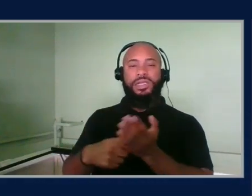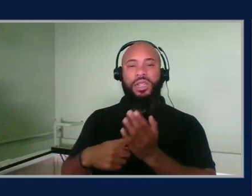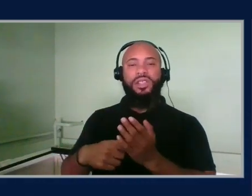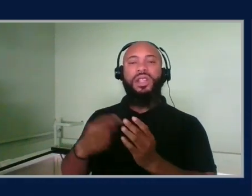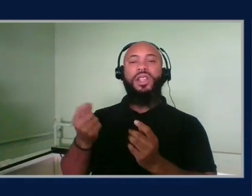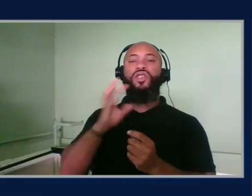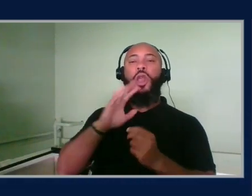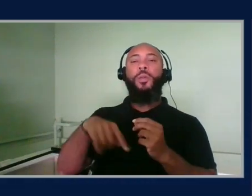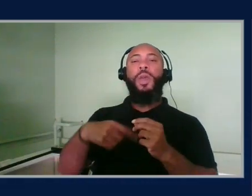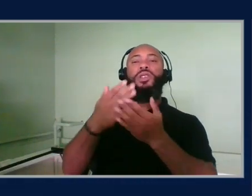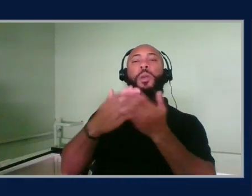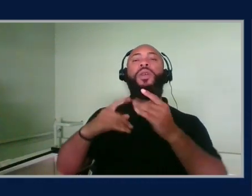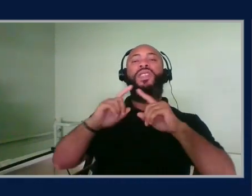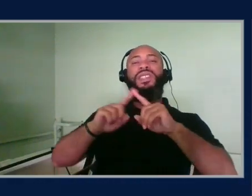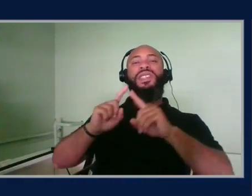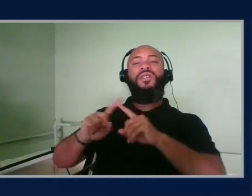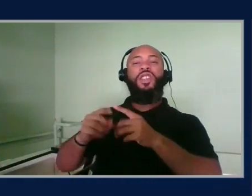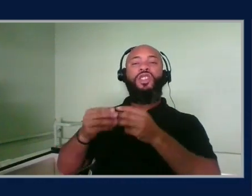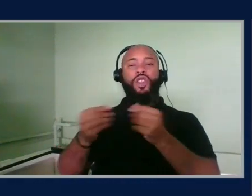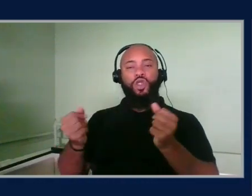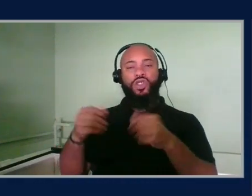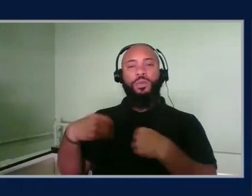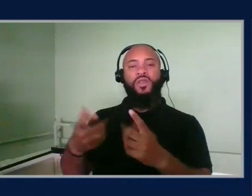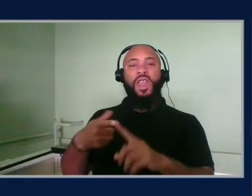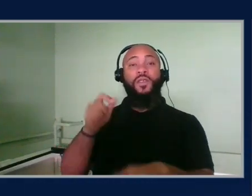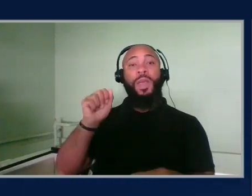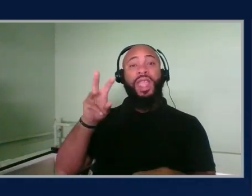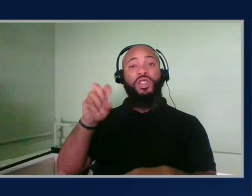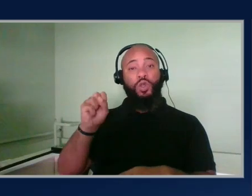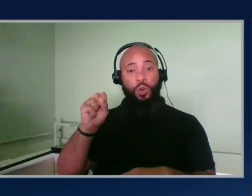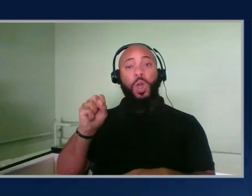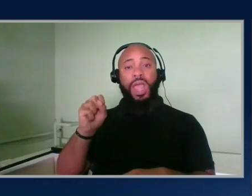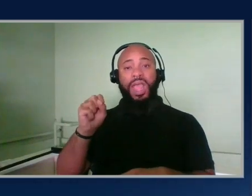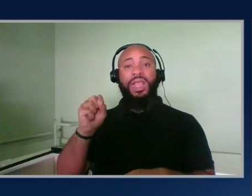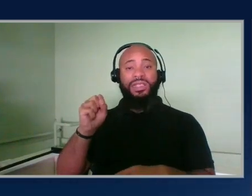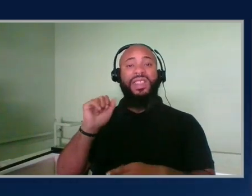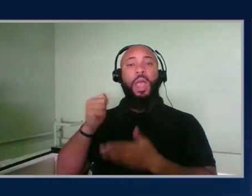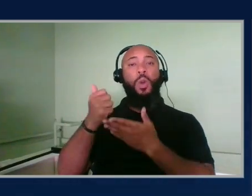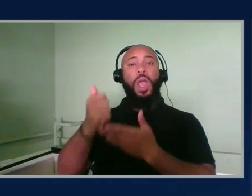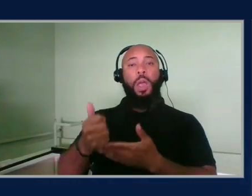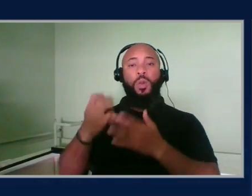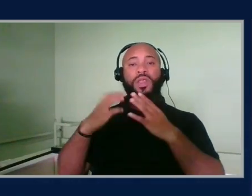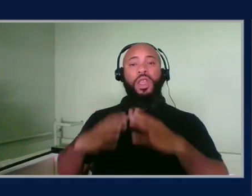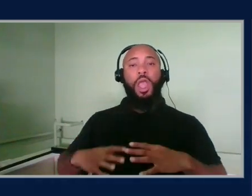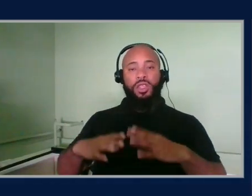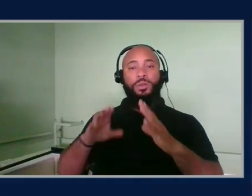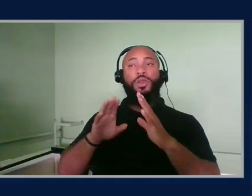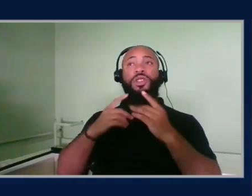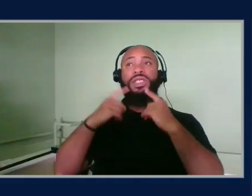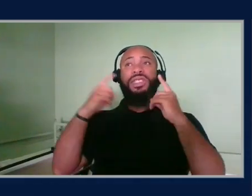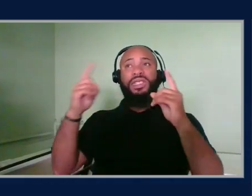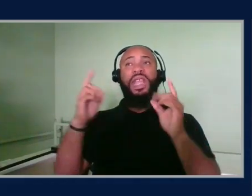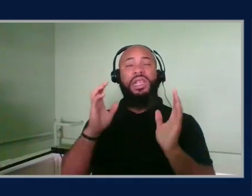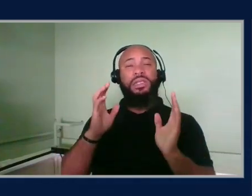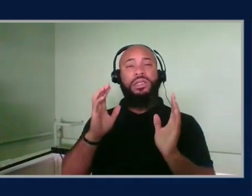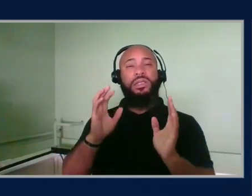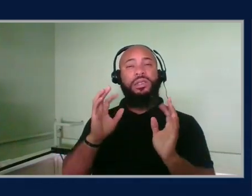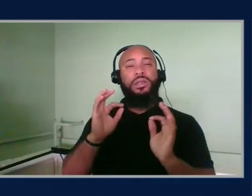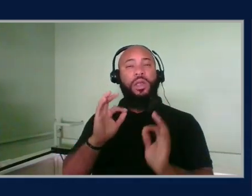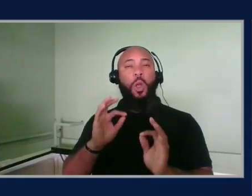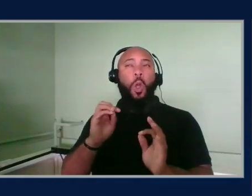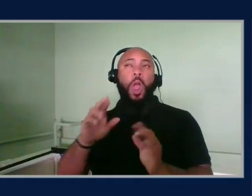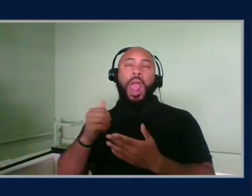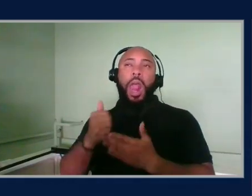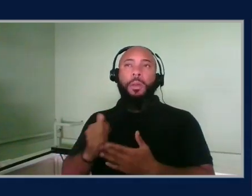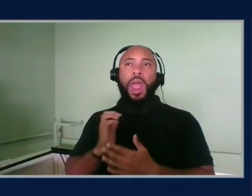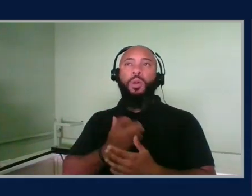from AWS that are offered here that can help with customer success patterns or help create success for our customers